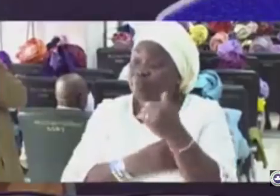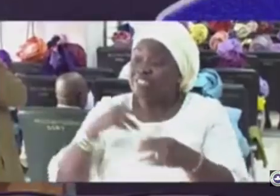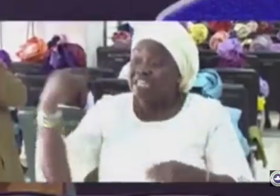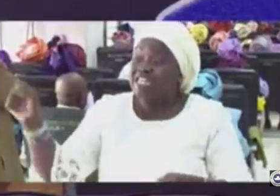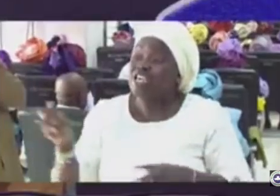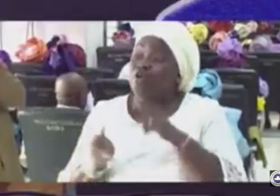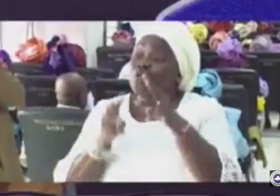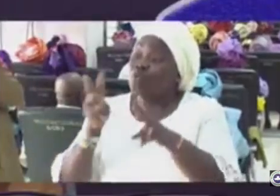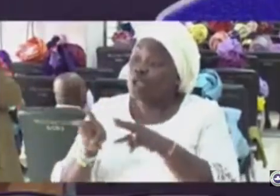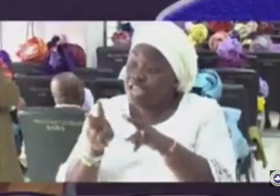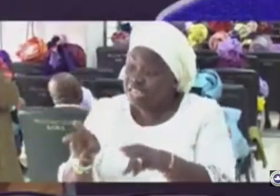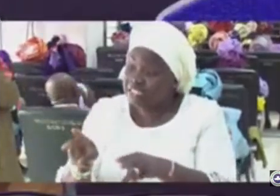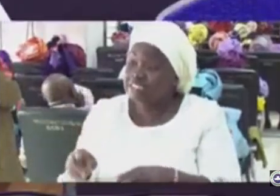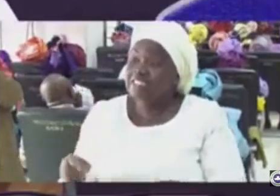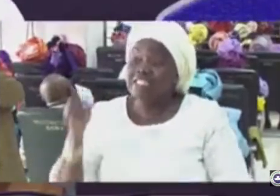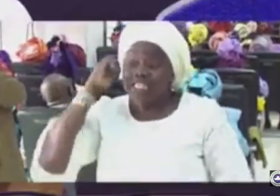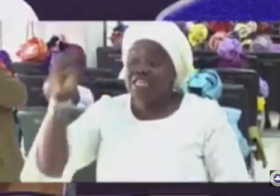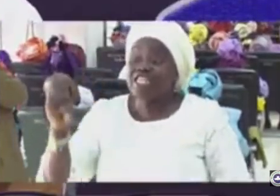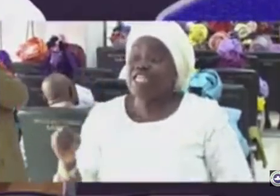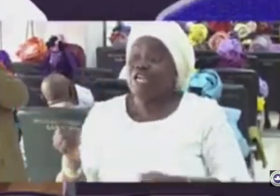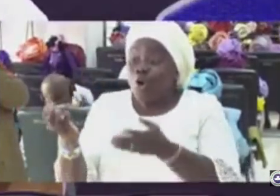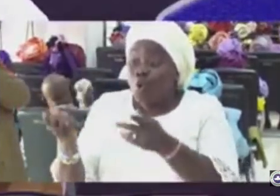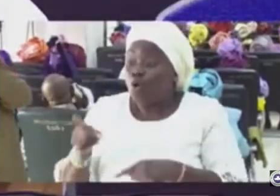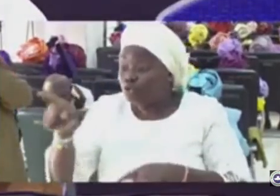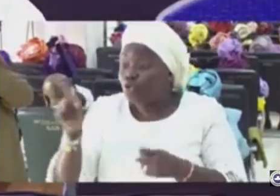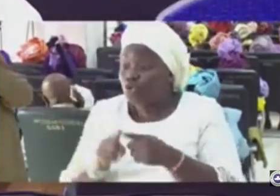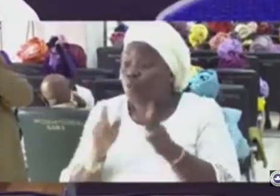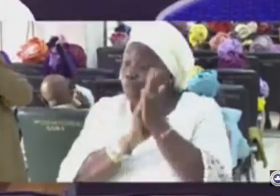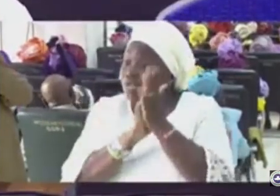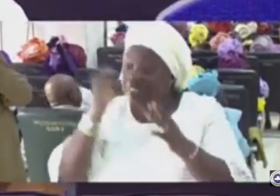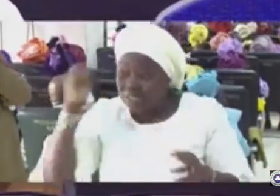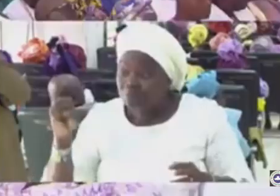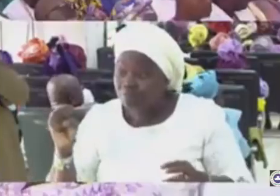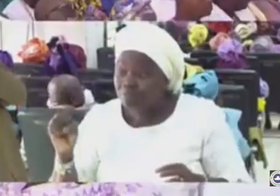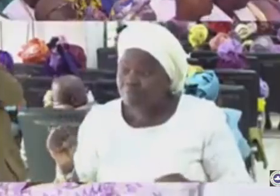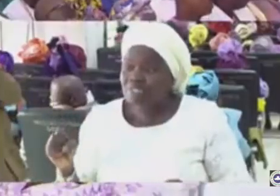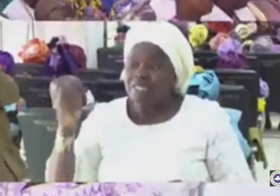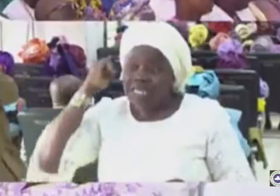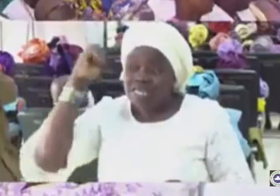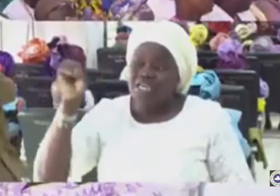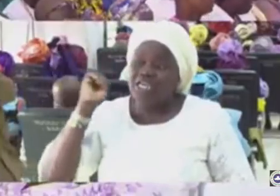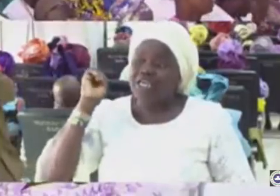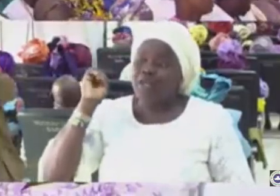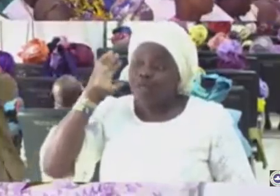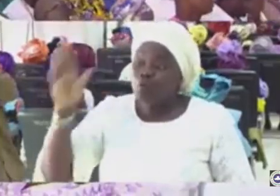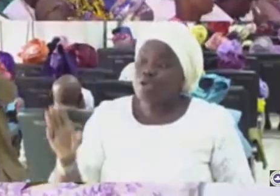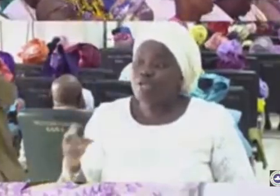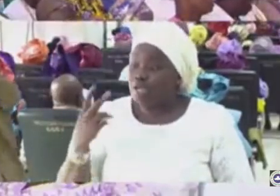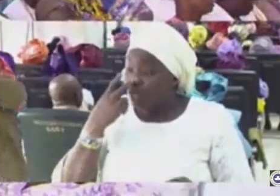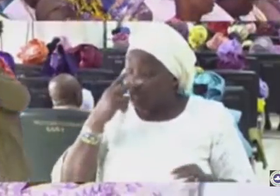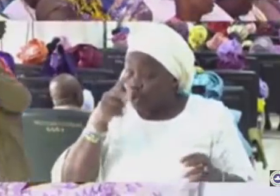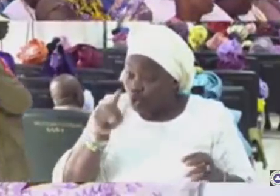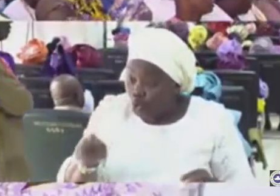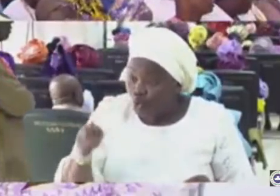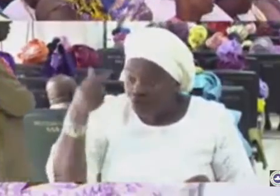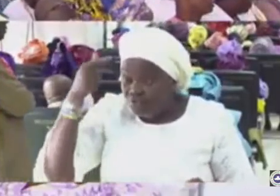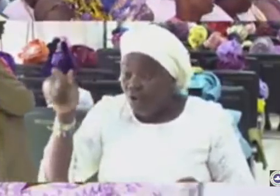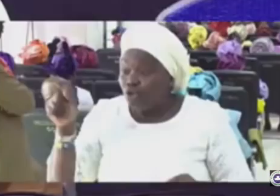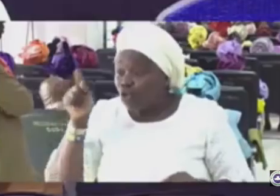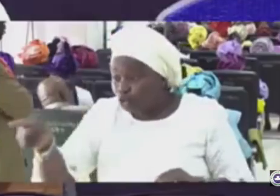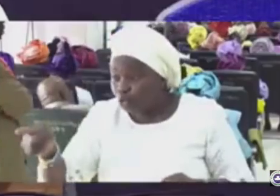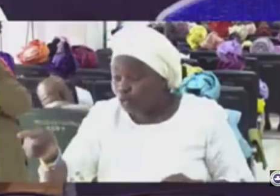he will do for you what he will not do for any other person. I can give you other examples. You can take the example